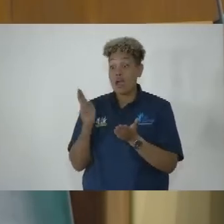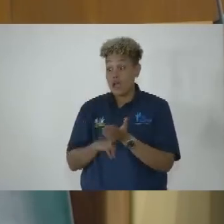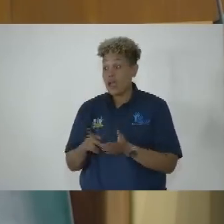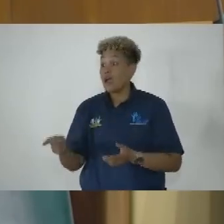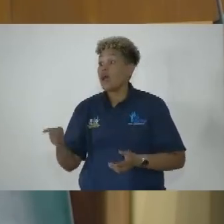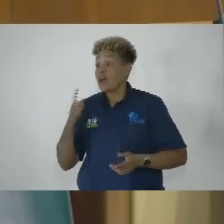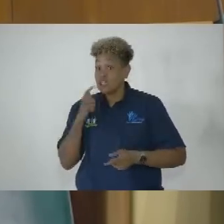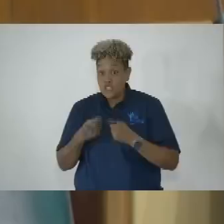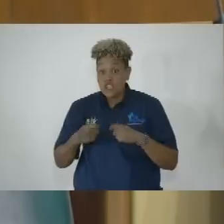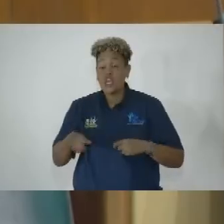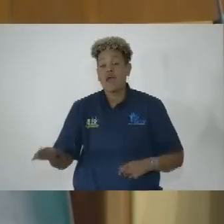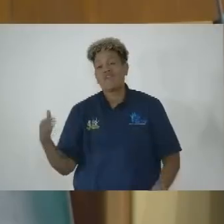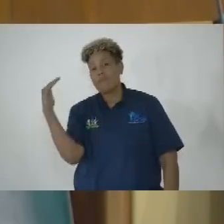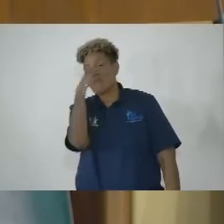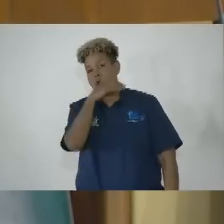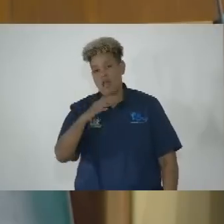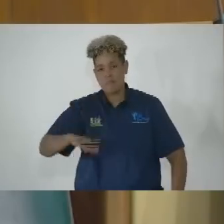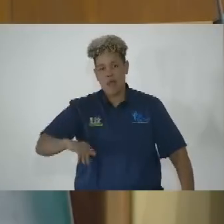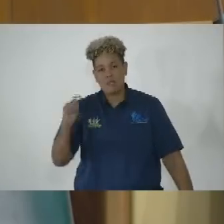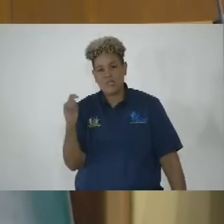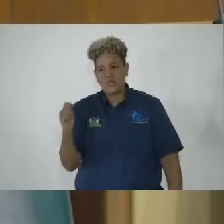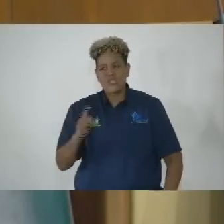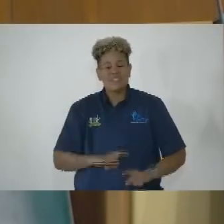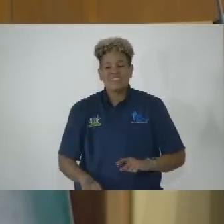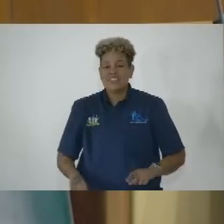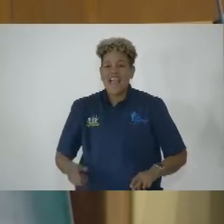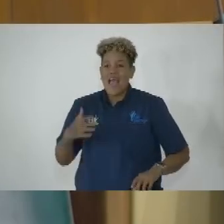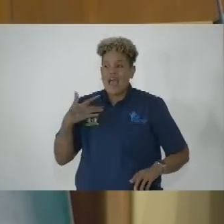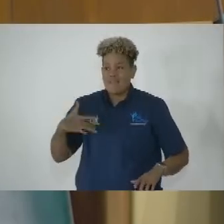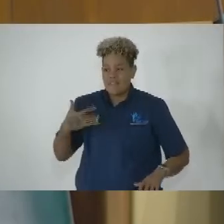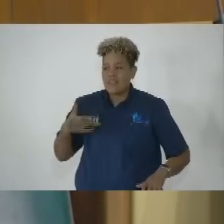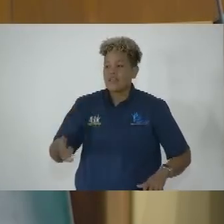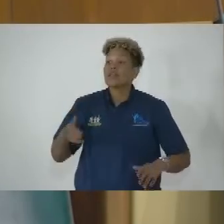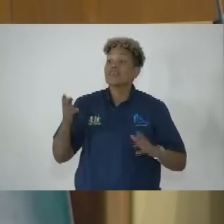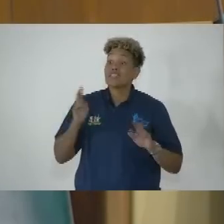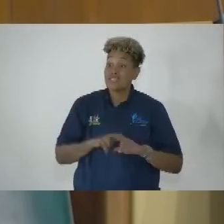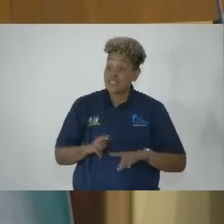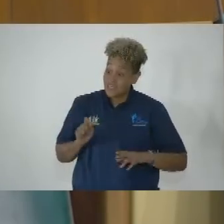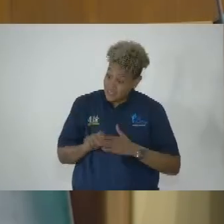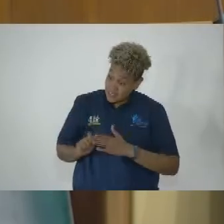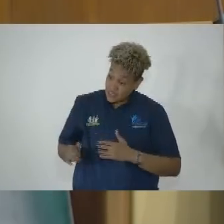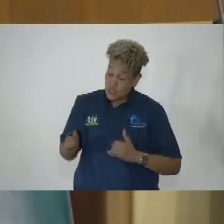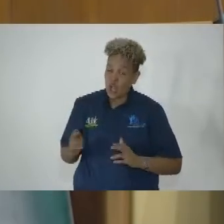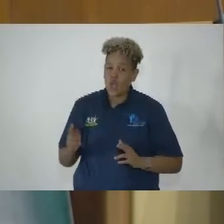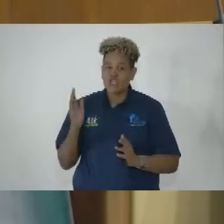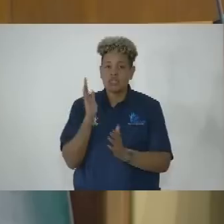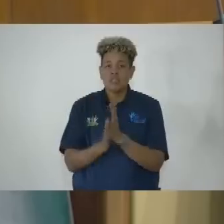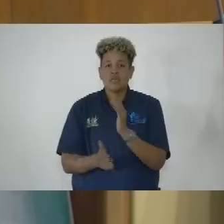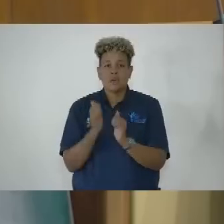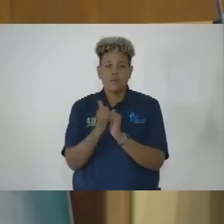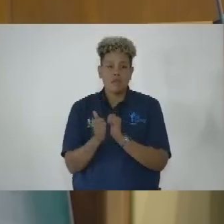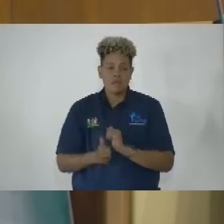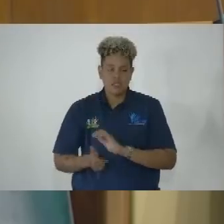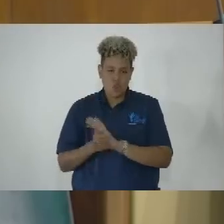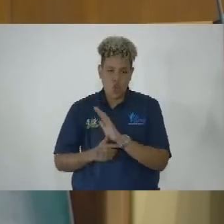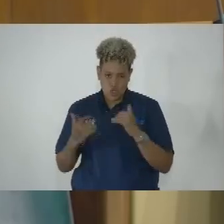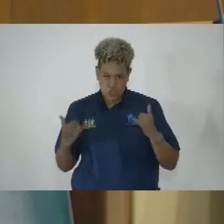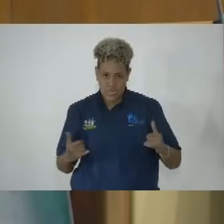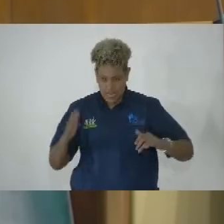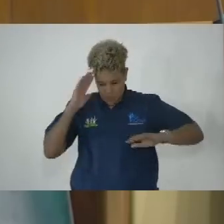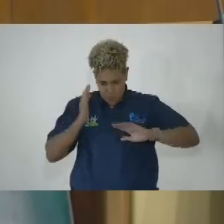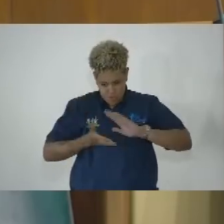on the part of the government to get this piece of legislation up and